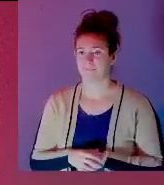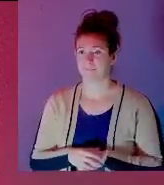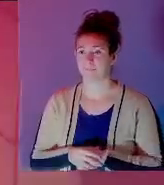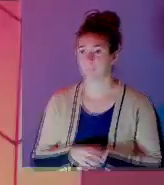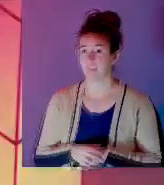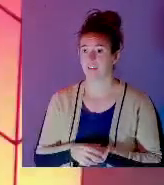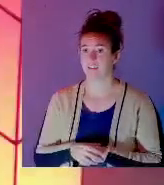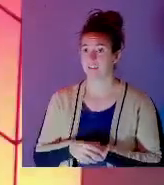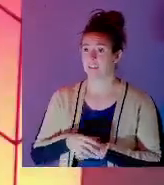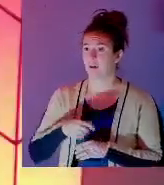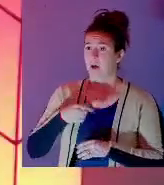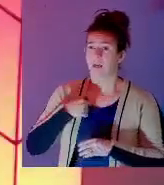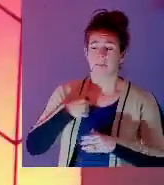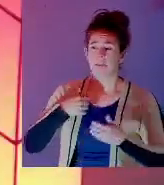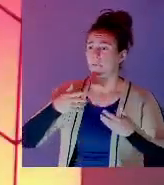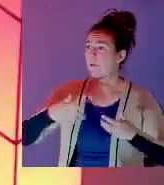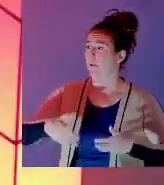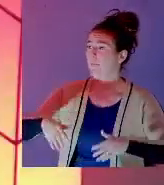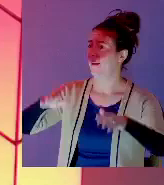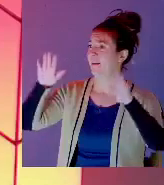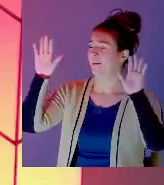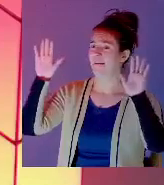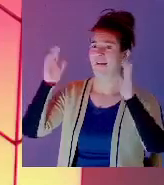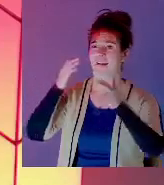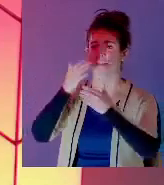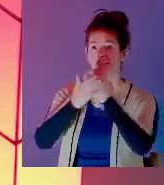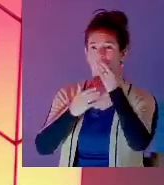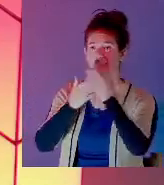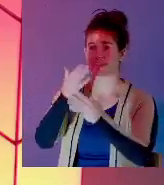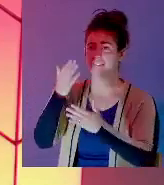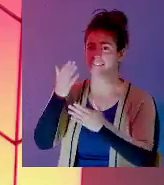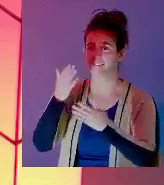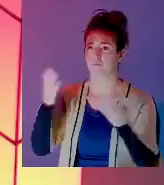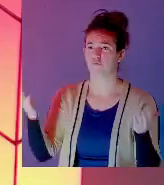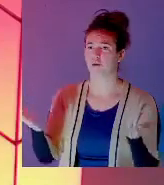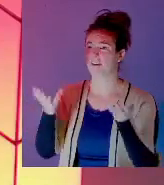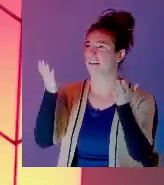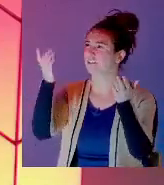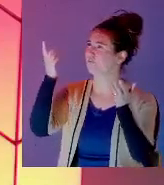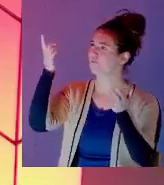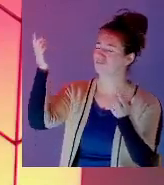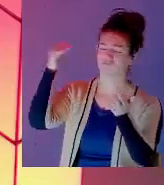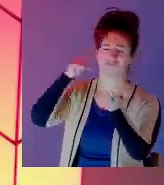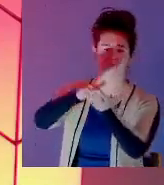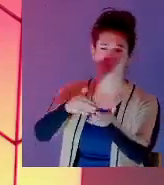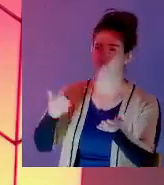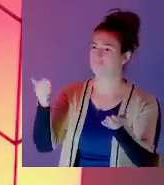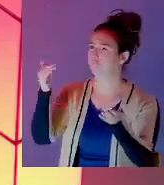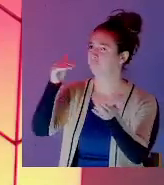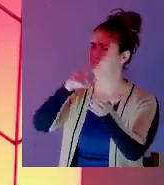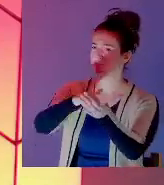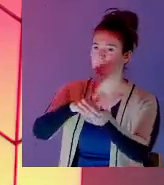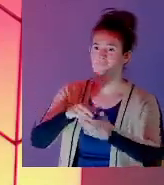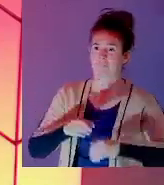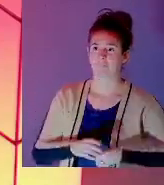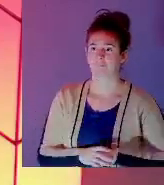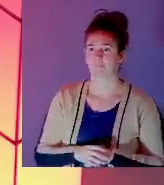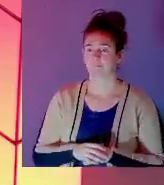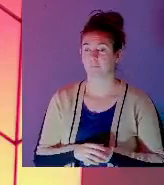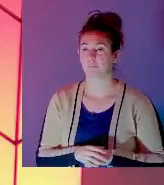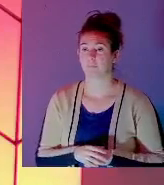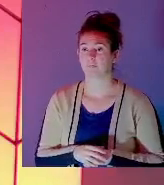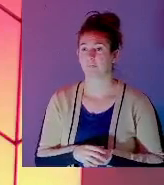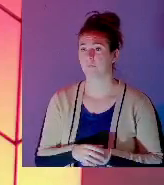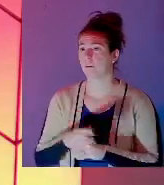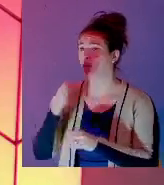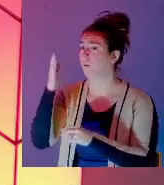So I'll throw up my hands, praise you again and again. 'Cause all